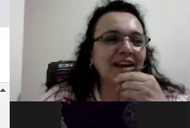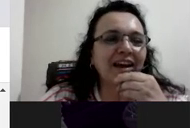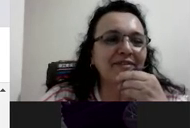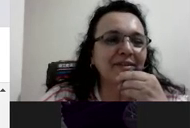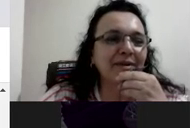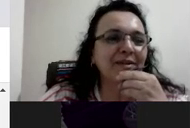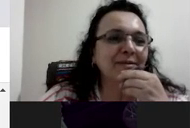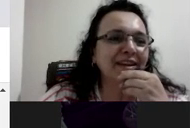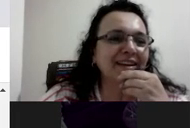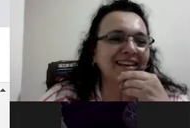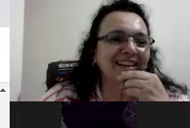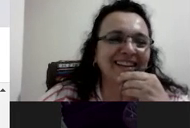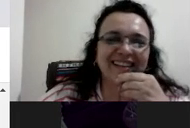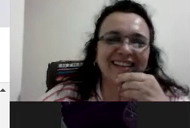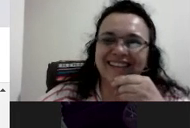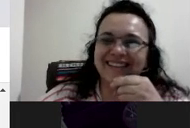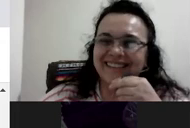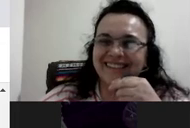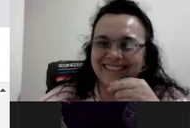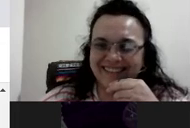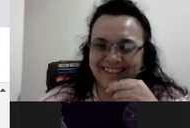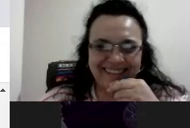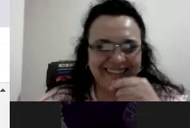distraction I have from all the week.